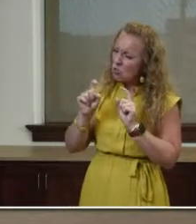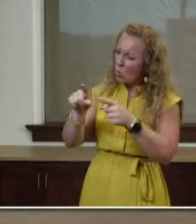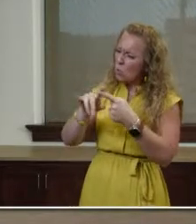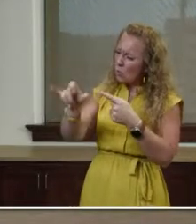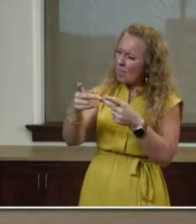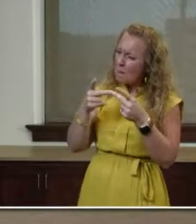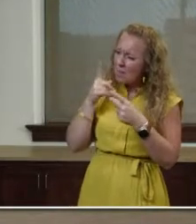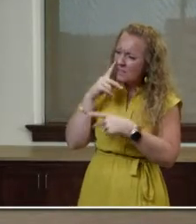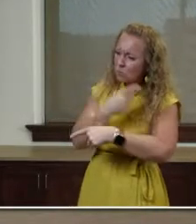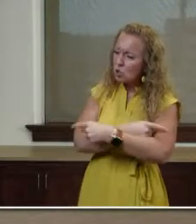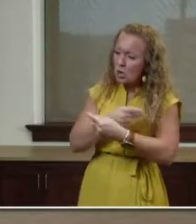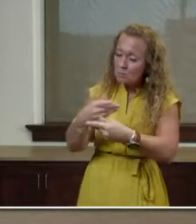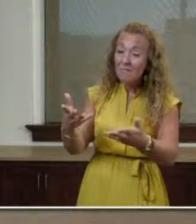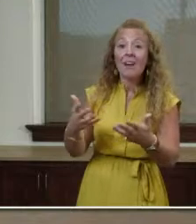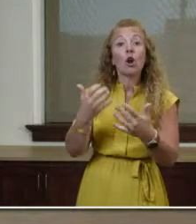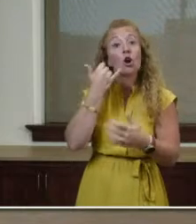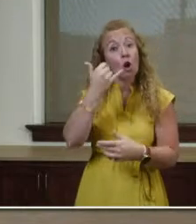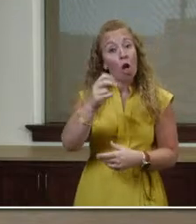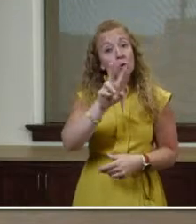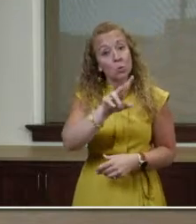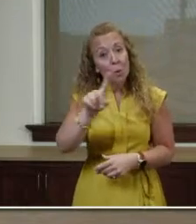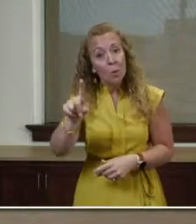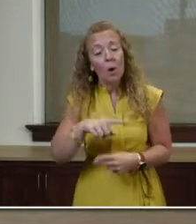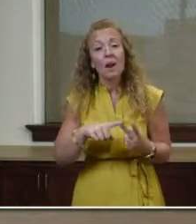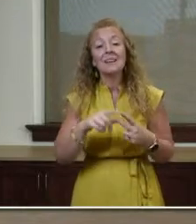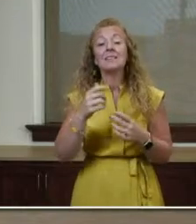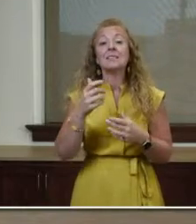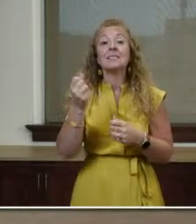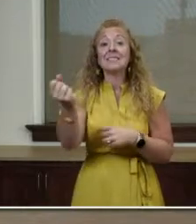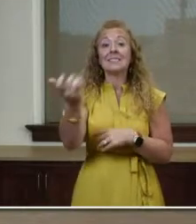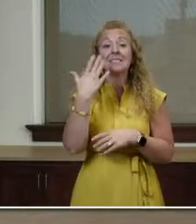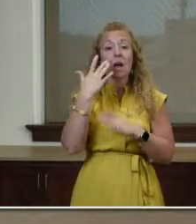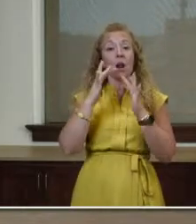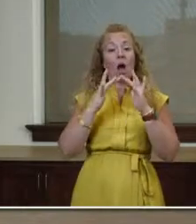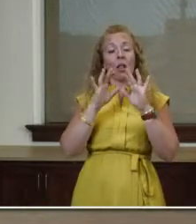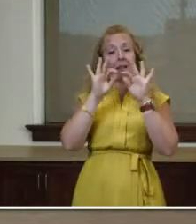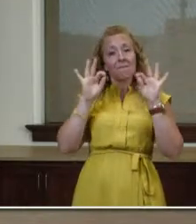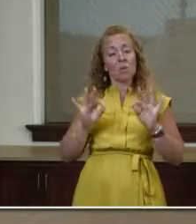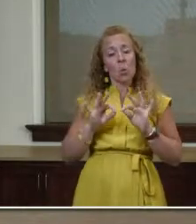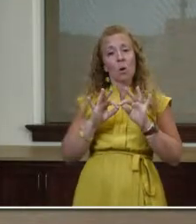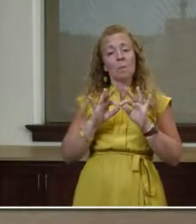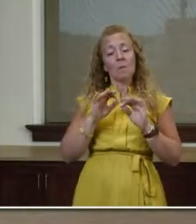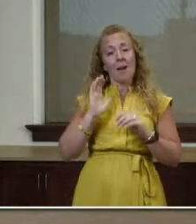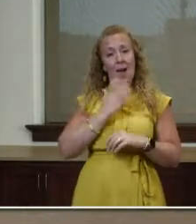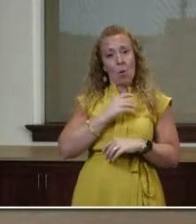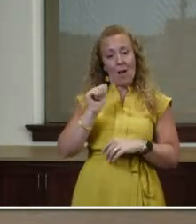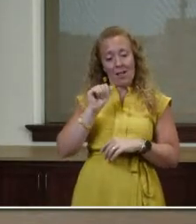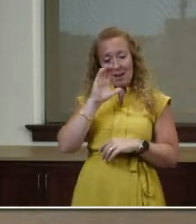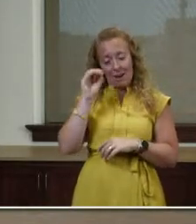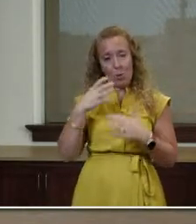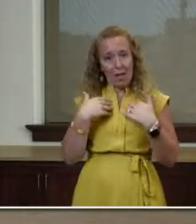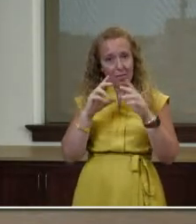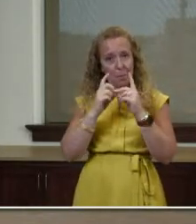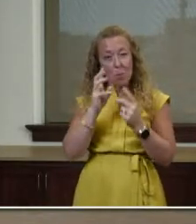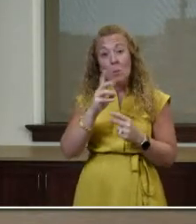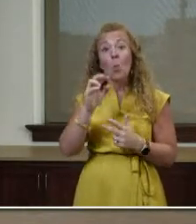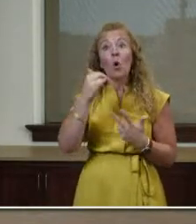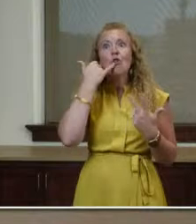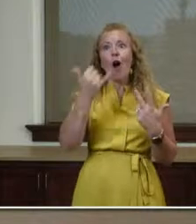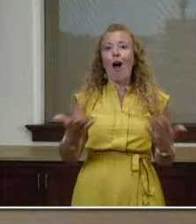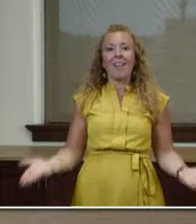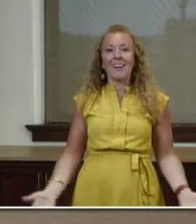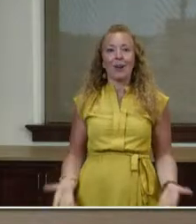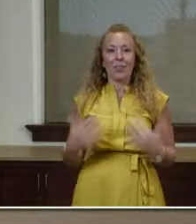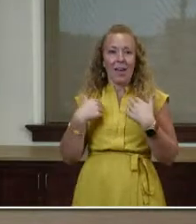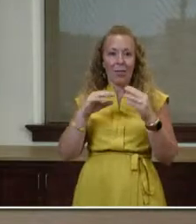be, call 211 or send a suggestion to our online form at the Allegheny County Health Department, or call our direct phone number,